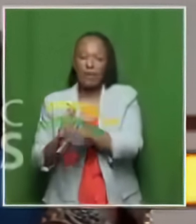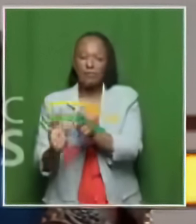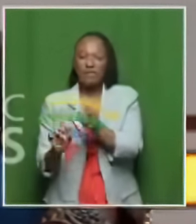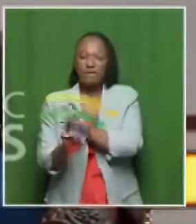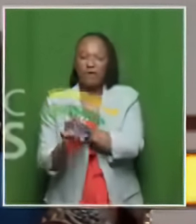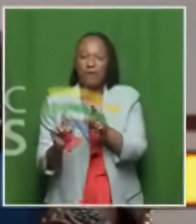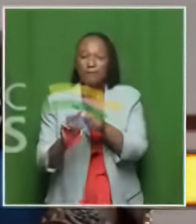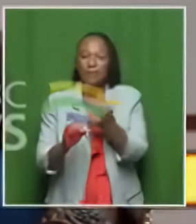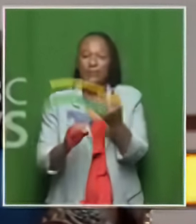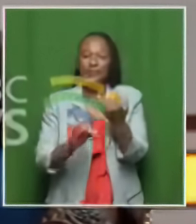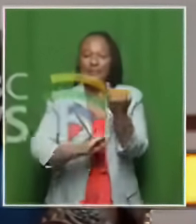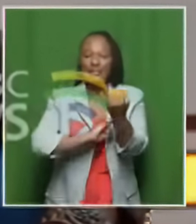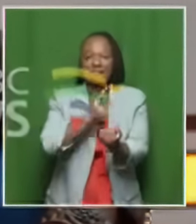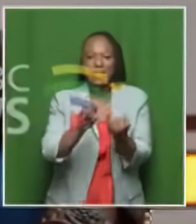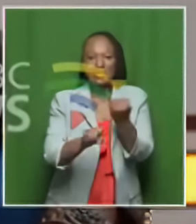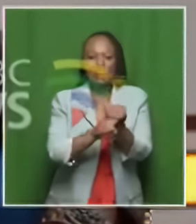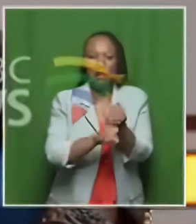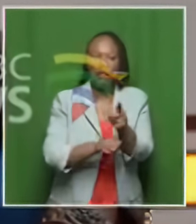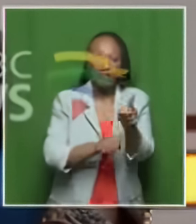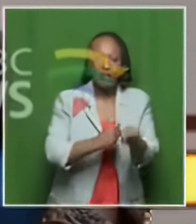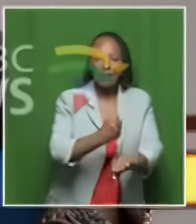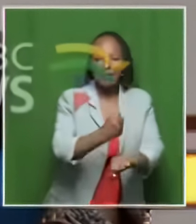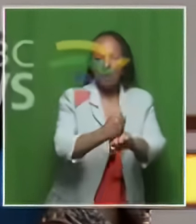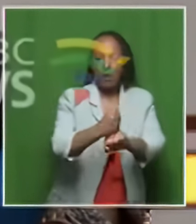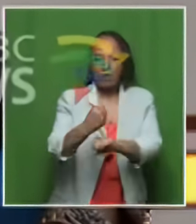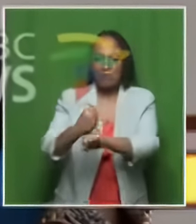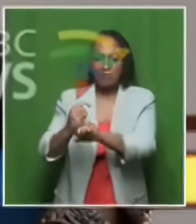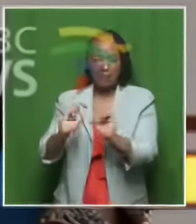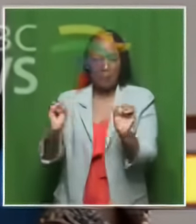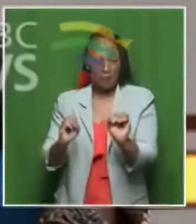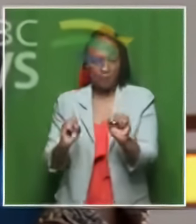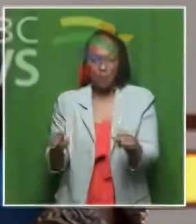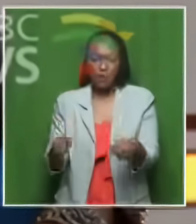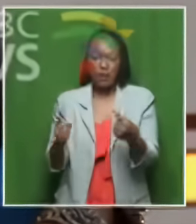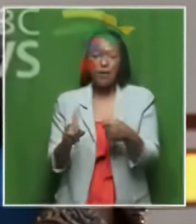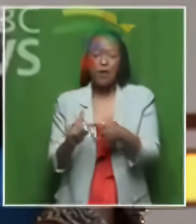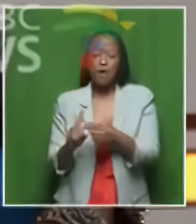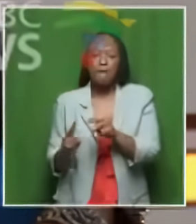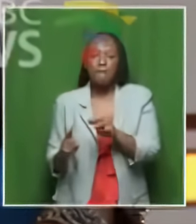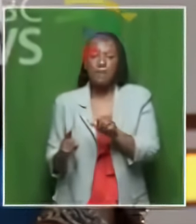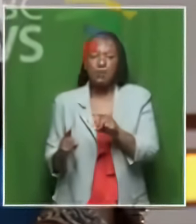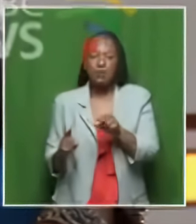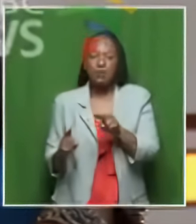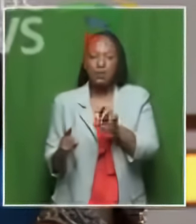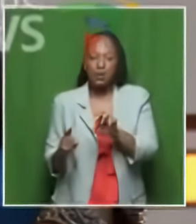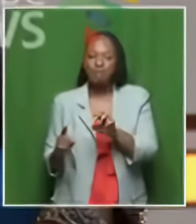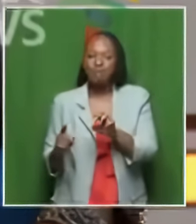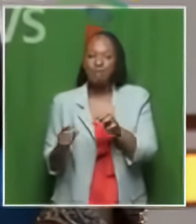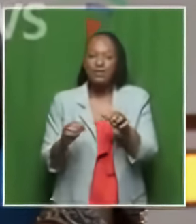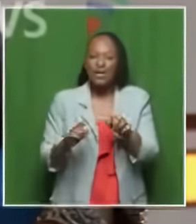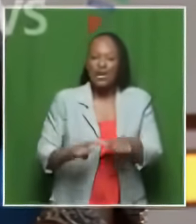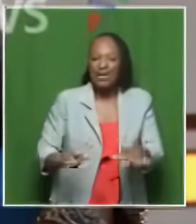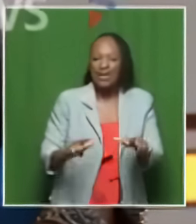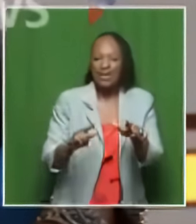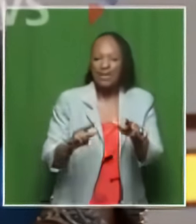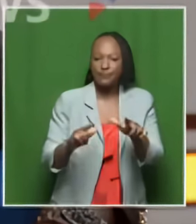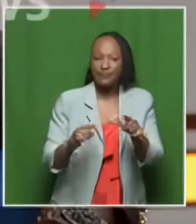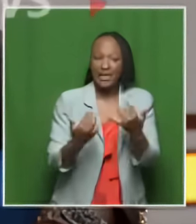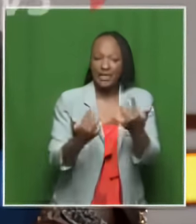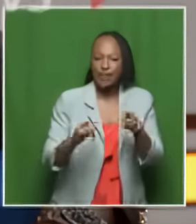international solidarity. Maduro has been arrested without a due process. Greenland is going to be expropriated without a due